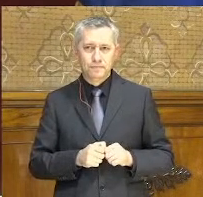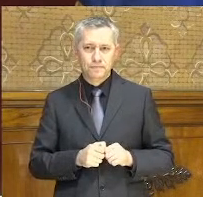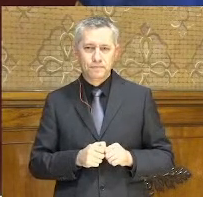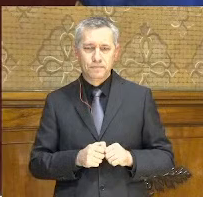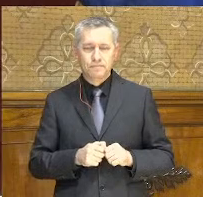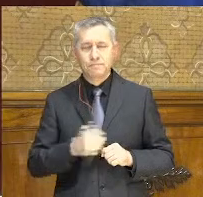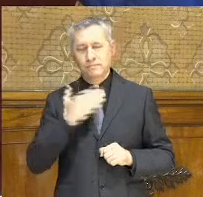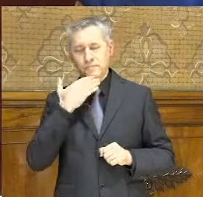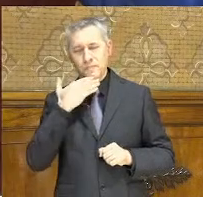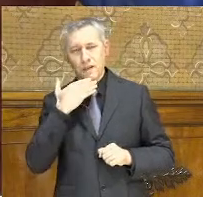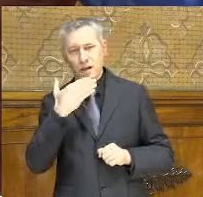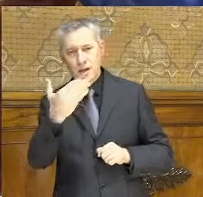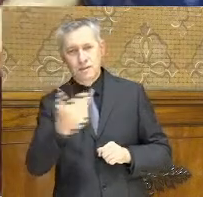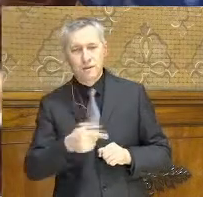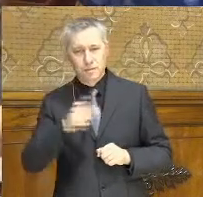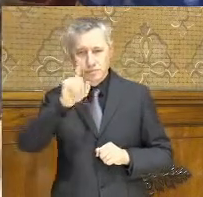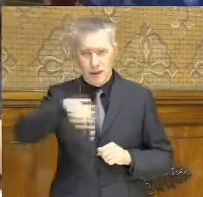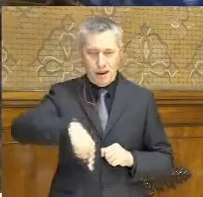Thank you very much.